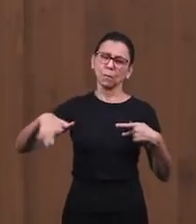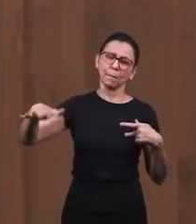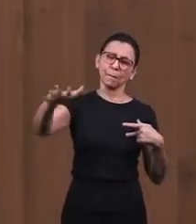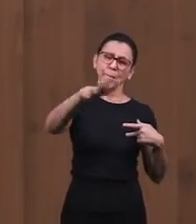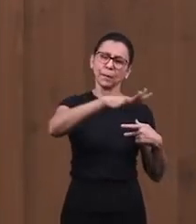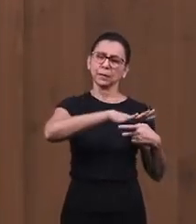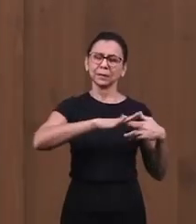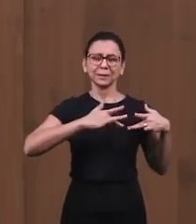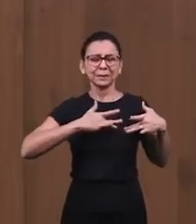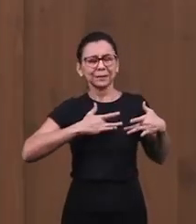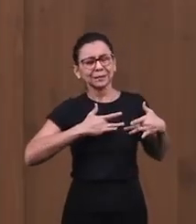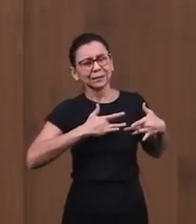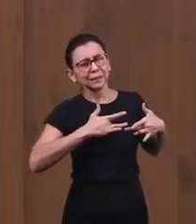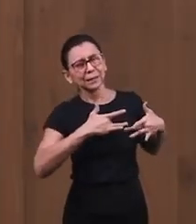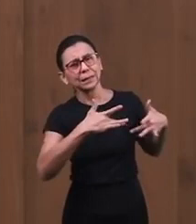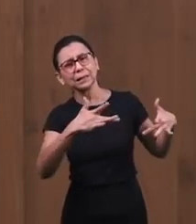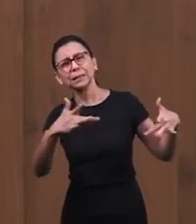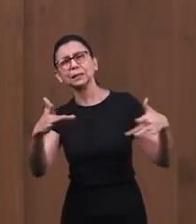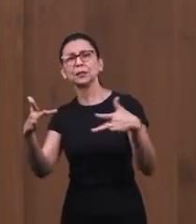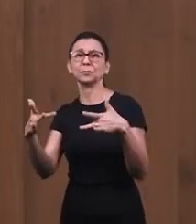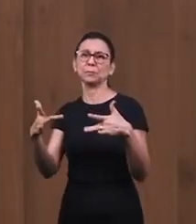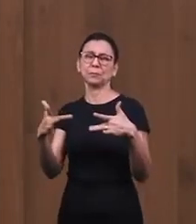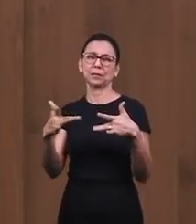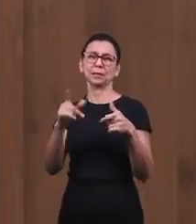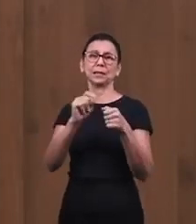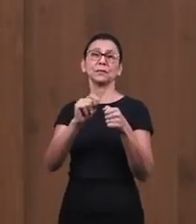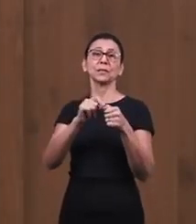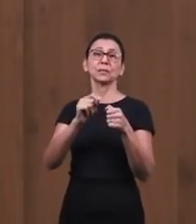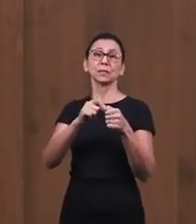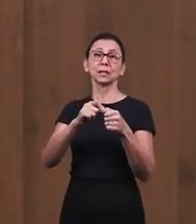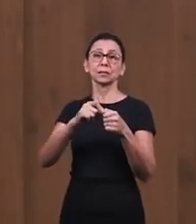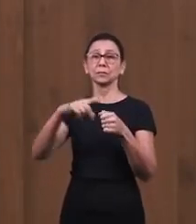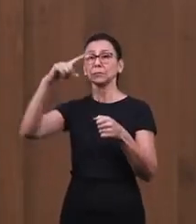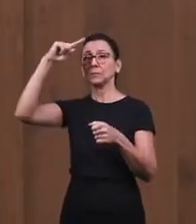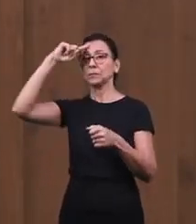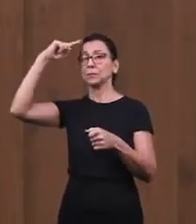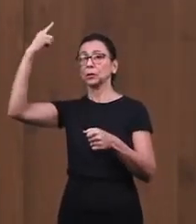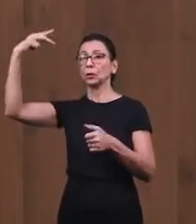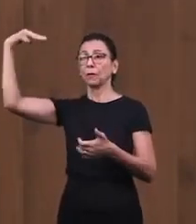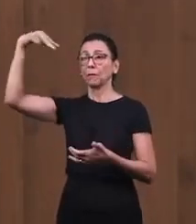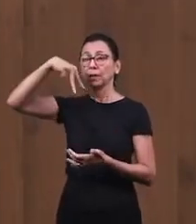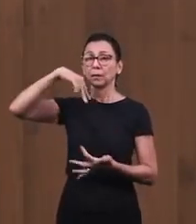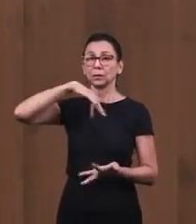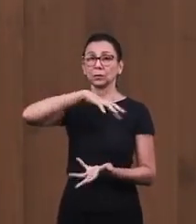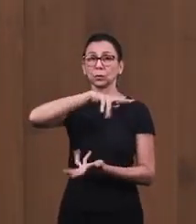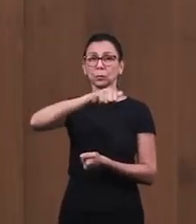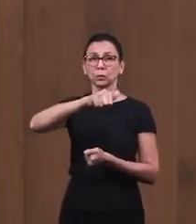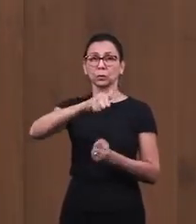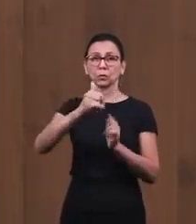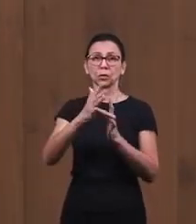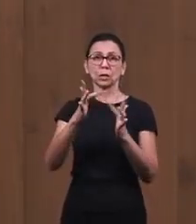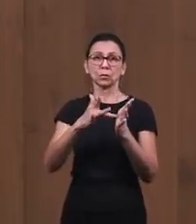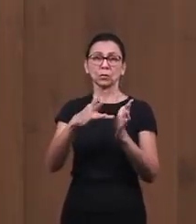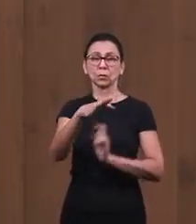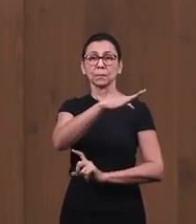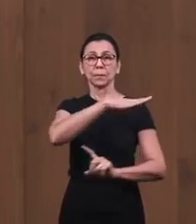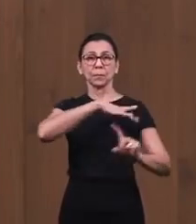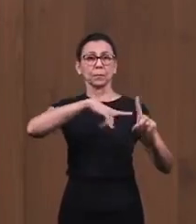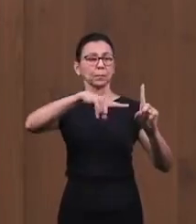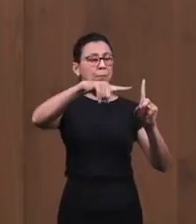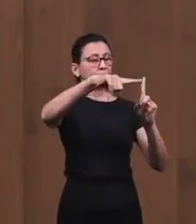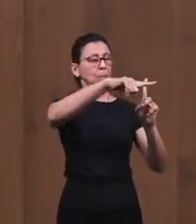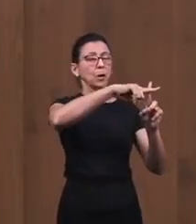He loved the whole world in such a way that he gave his only son to die in our place so that we can